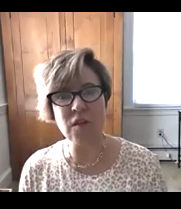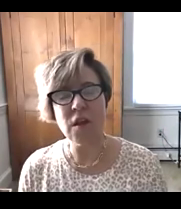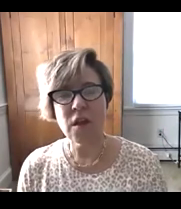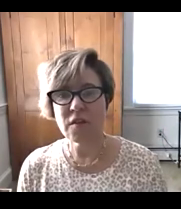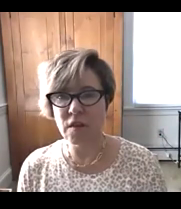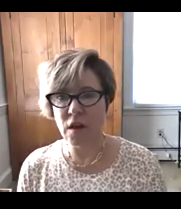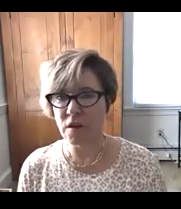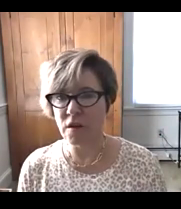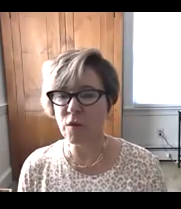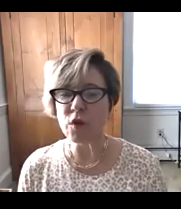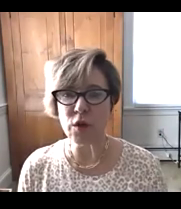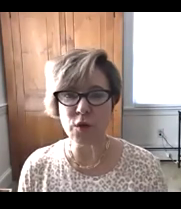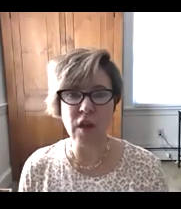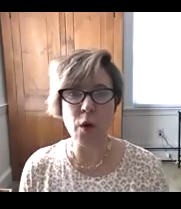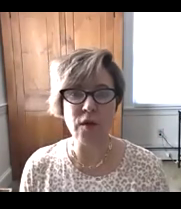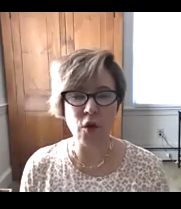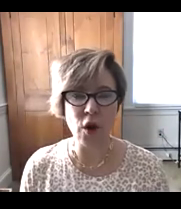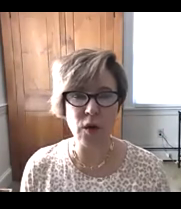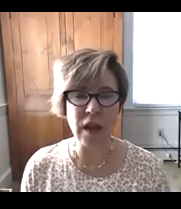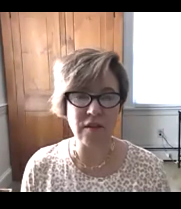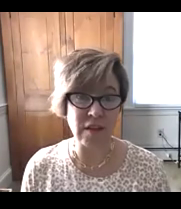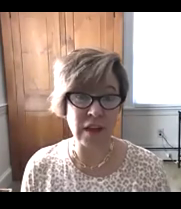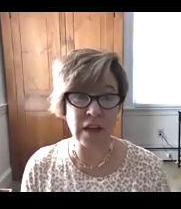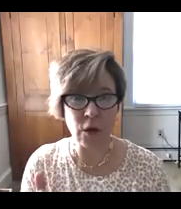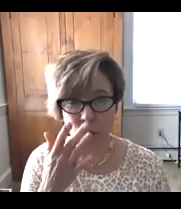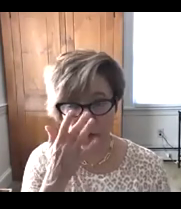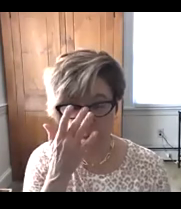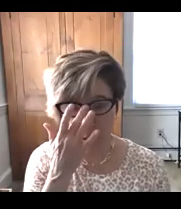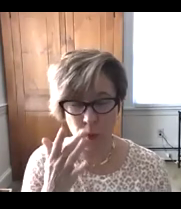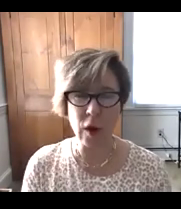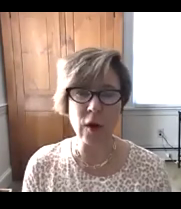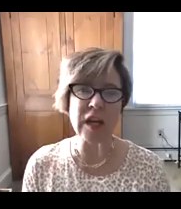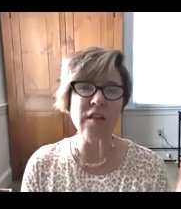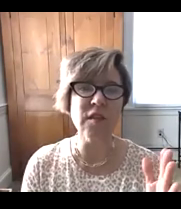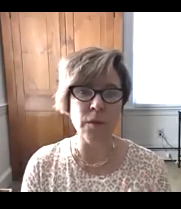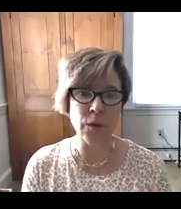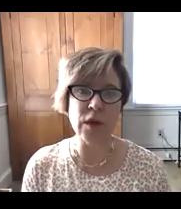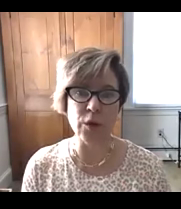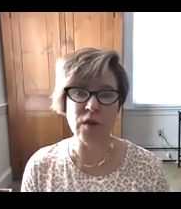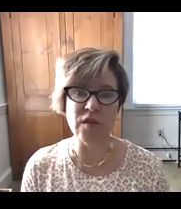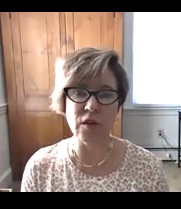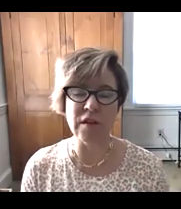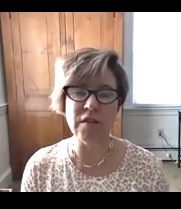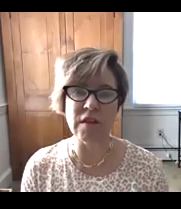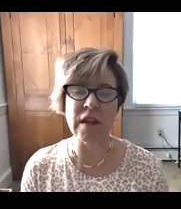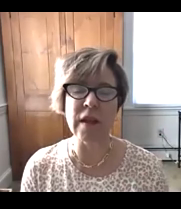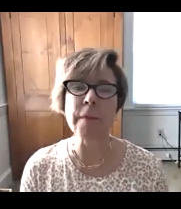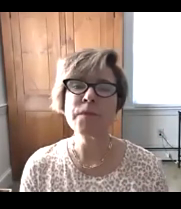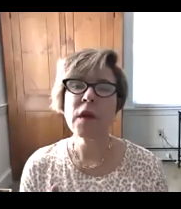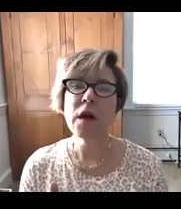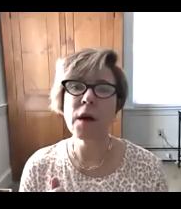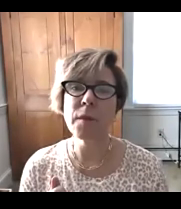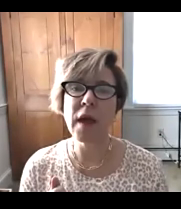us several years ago after Hurricane Sandy, called the Librarian's Community Resiliency